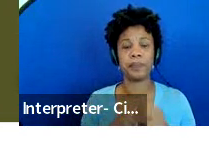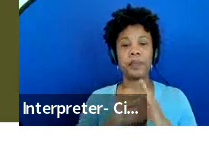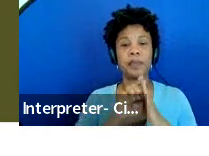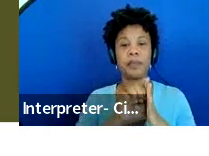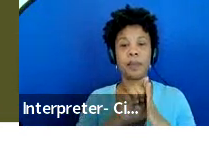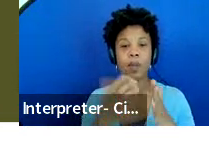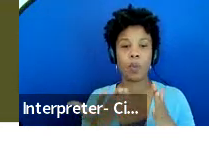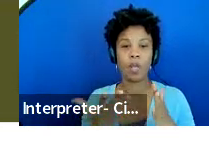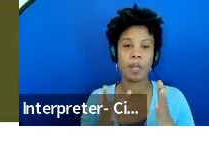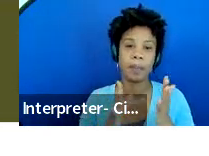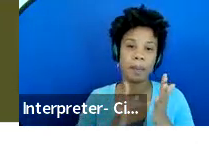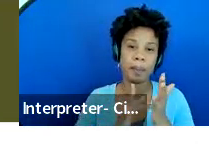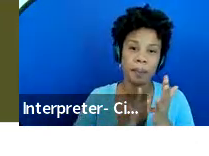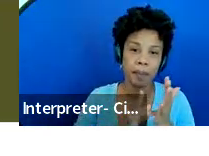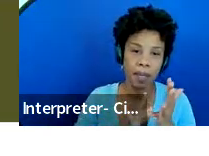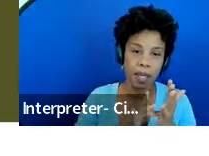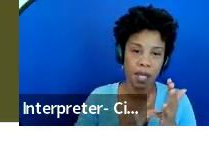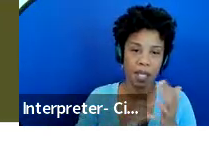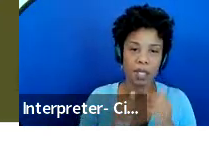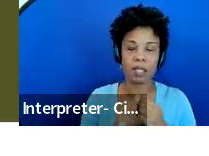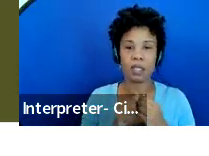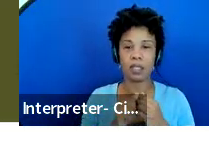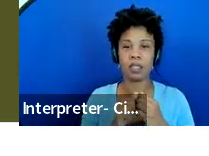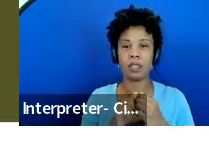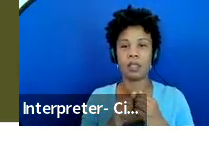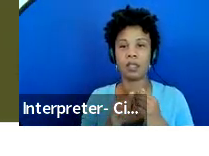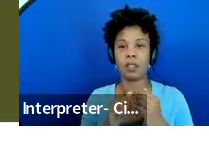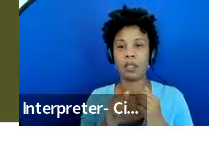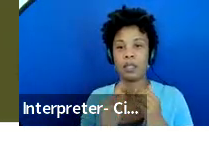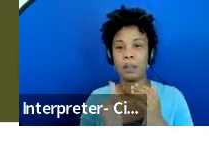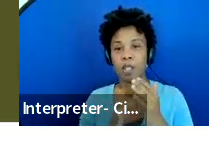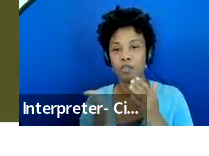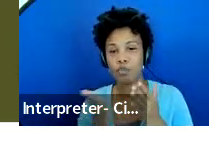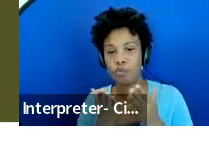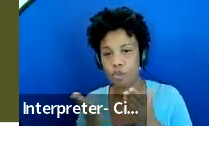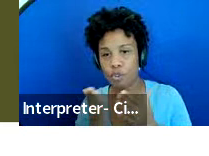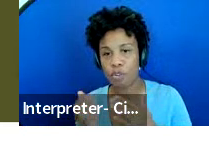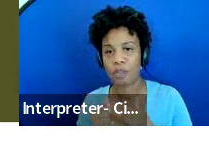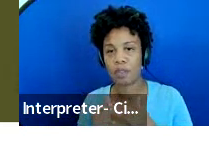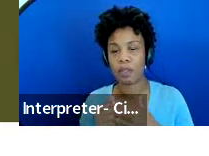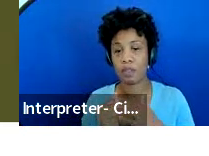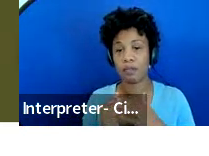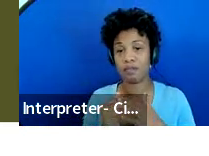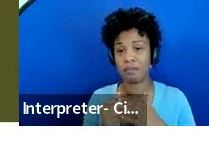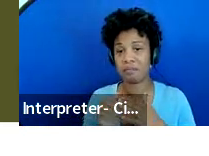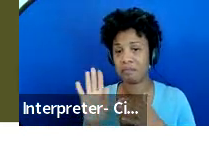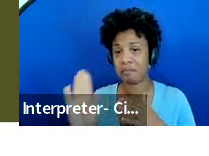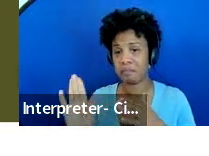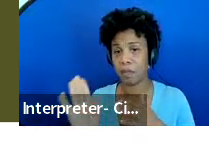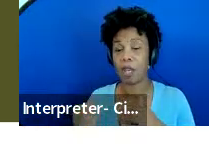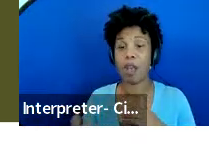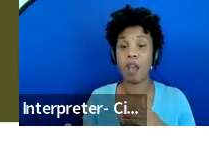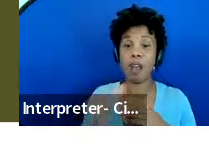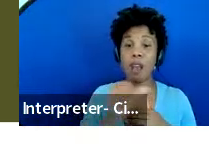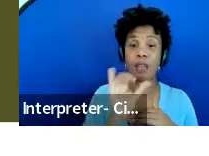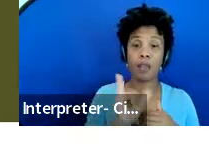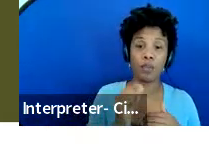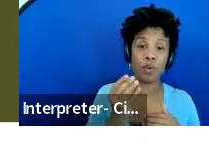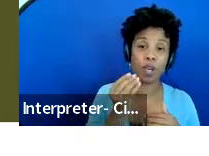and other services, while indirect extra healthcare costs are related to food and